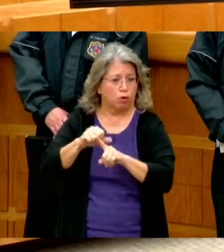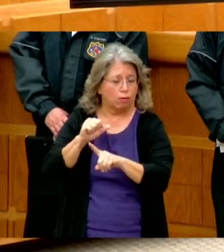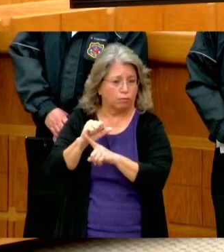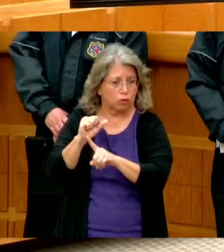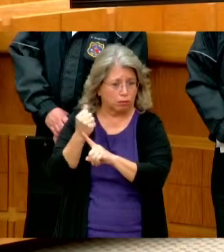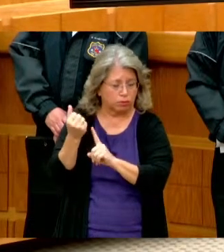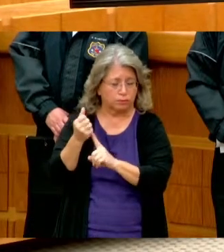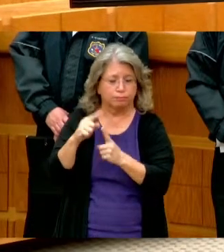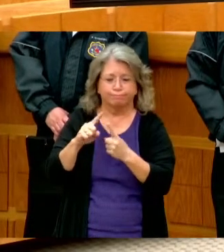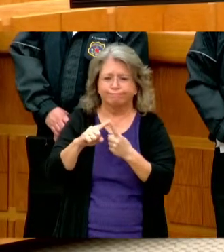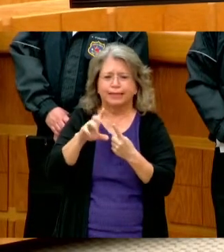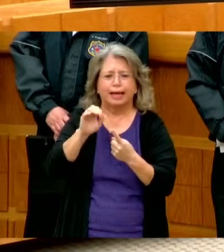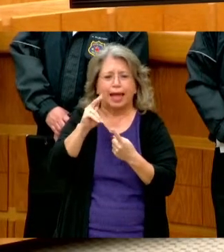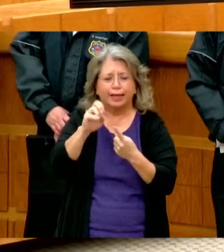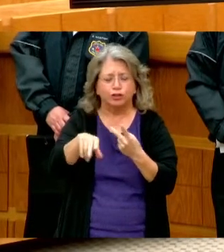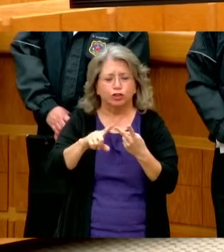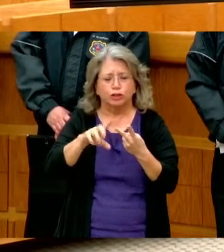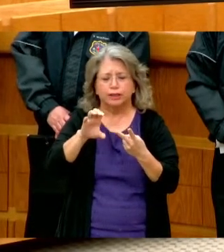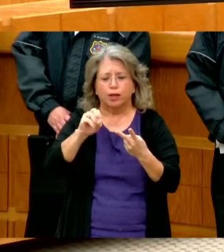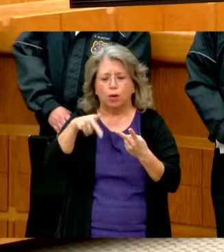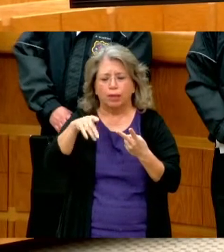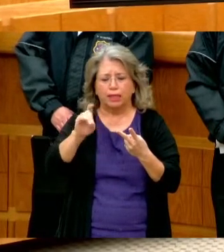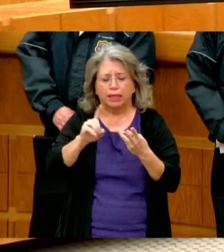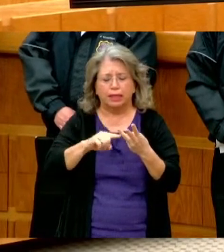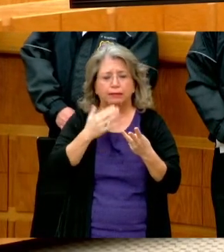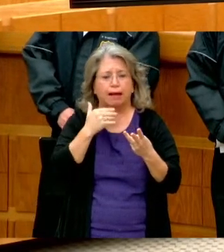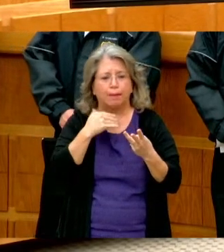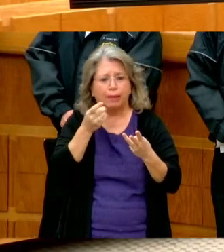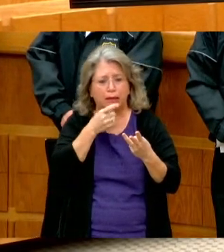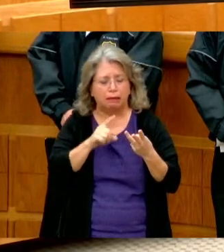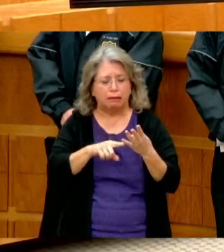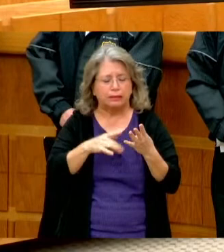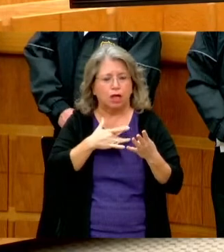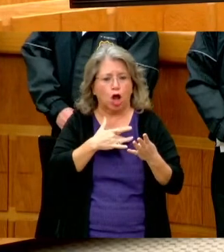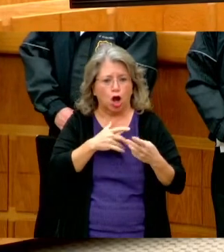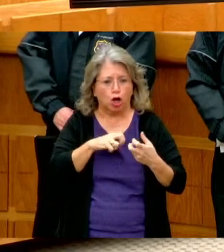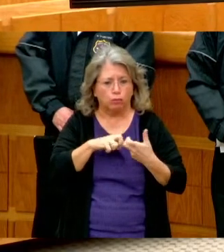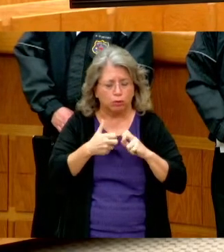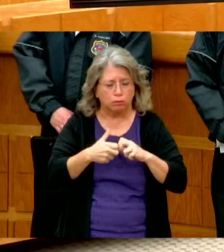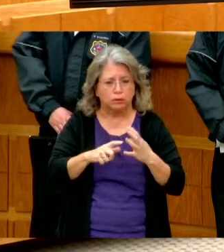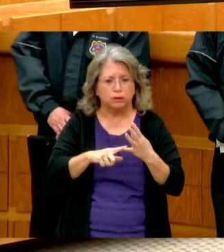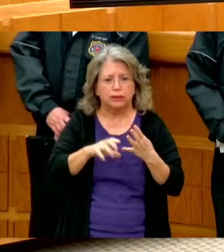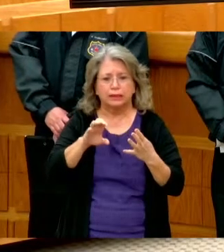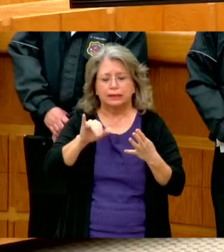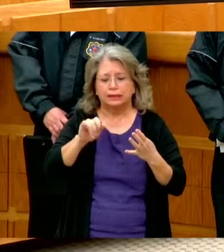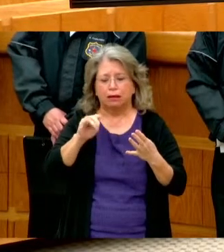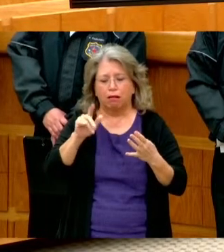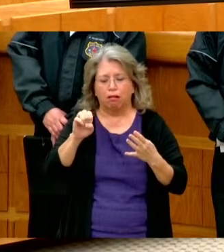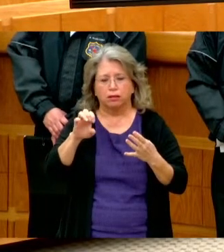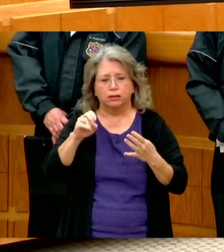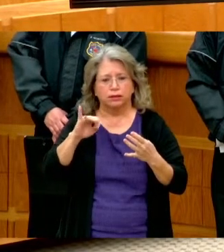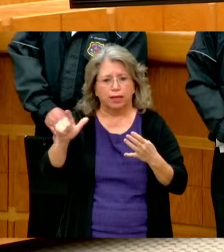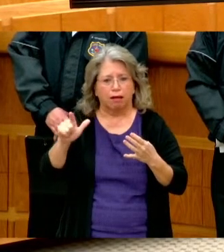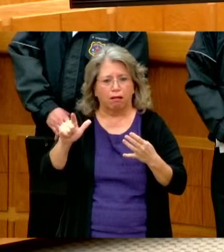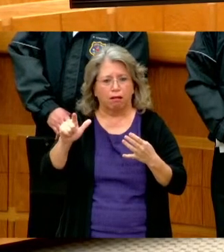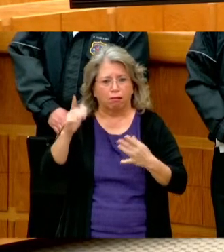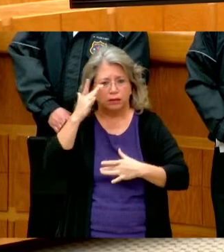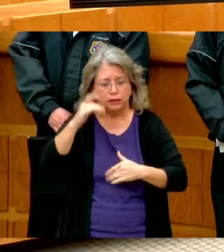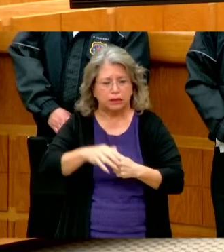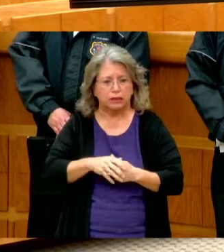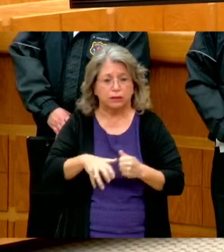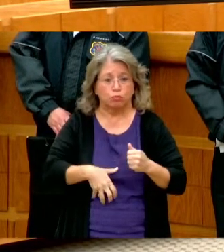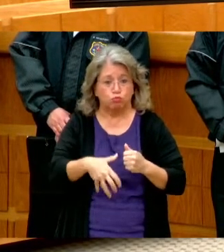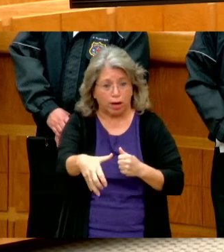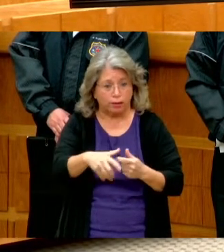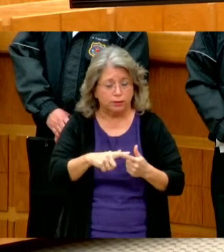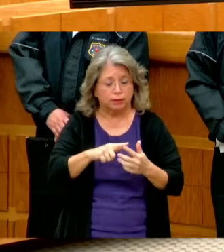Cancer, COPD, diabetes, heart conditions, sickle cell disease, pregnancy, and many others. We have